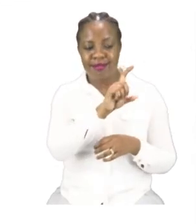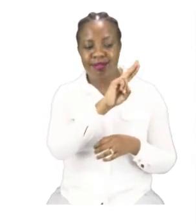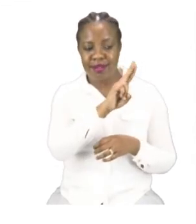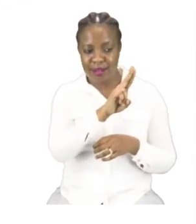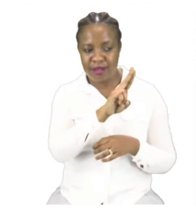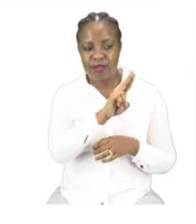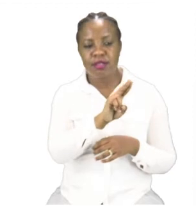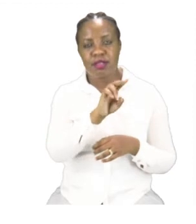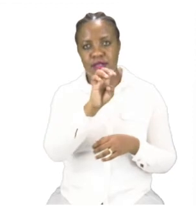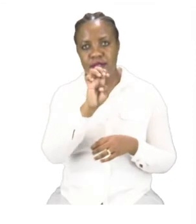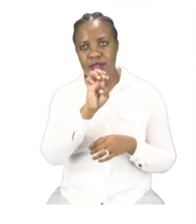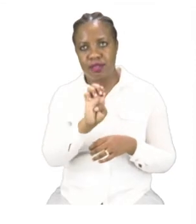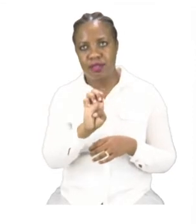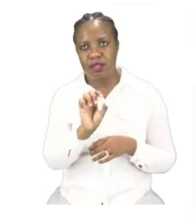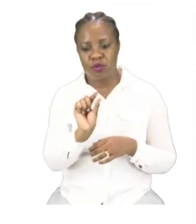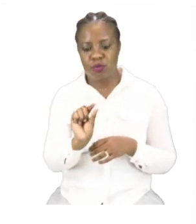he. Well done.